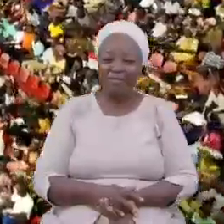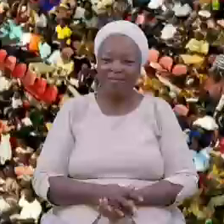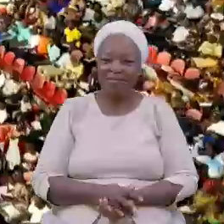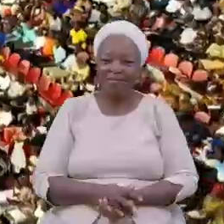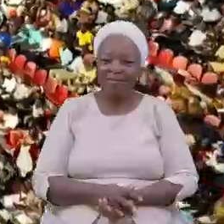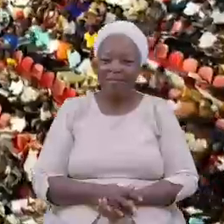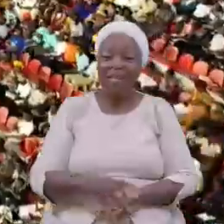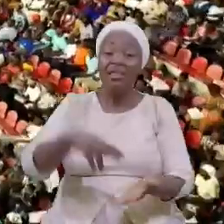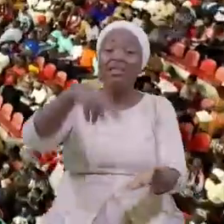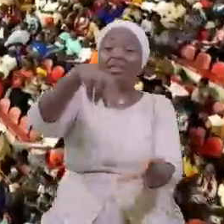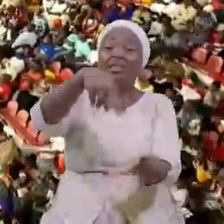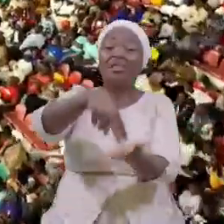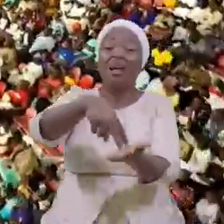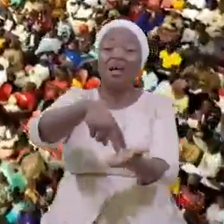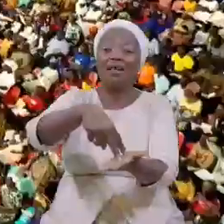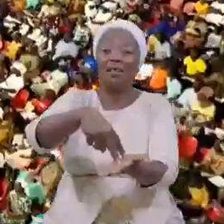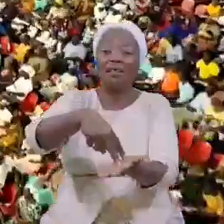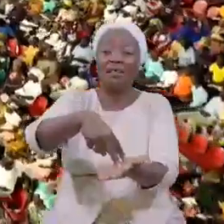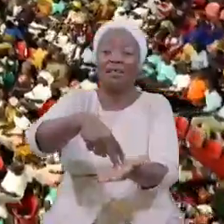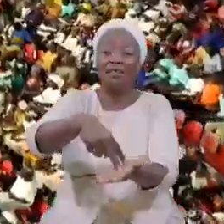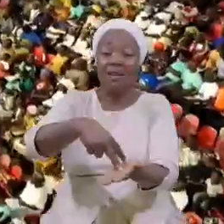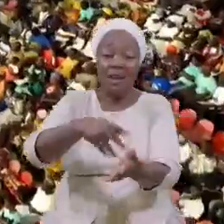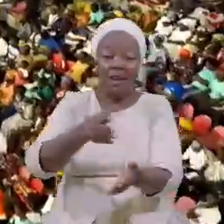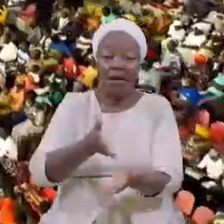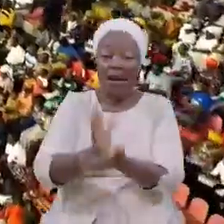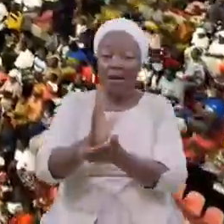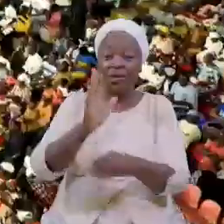Stand upright on thy feet.